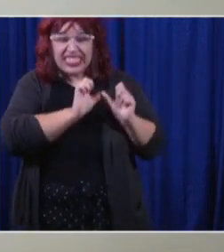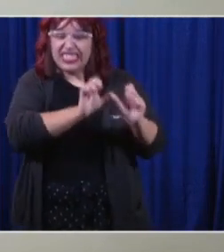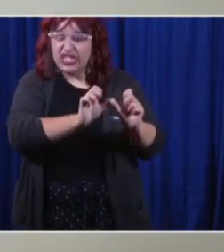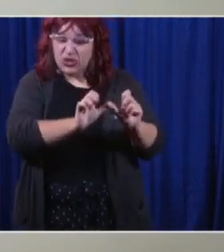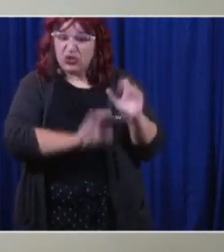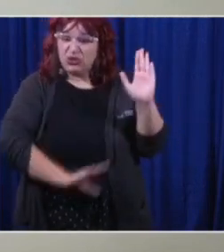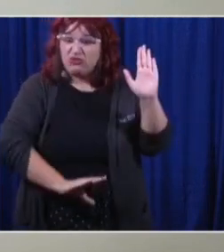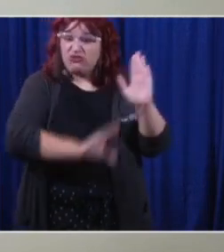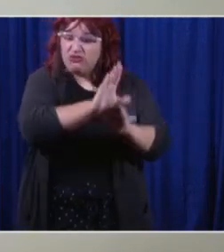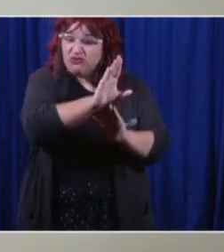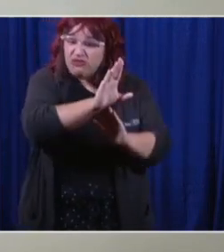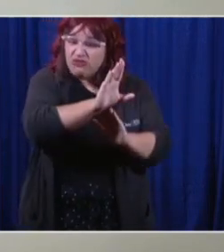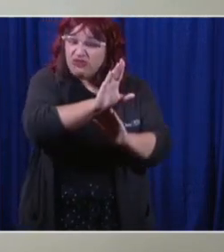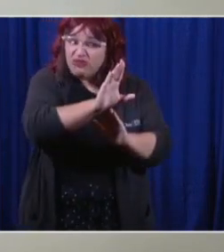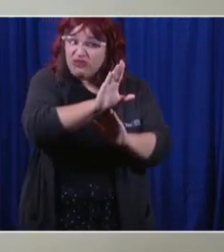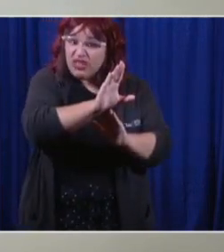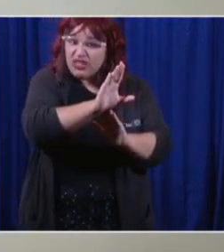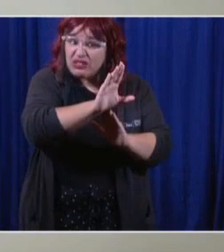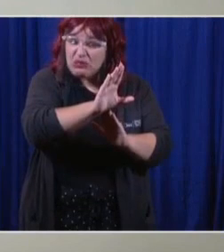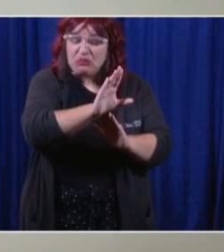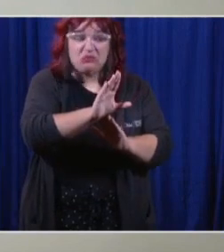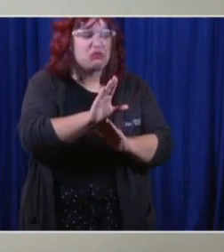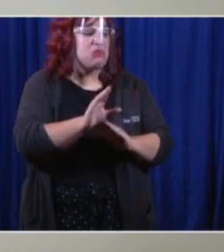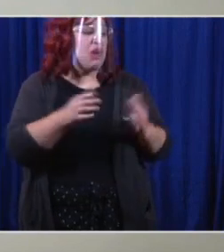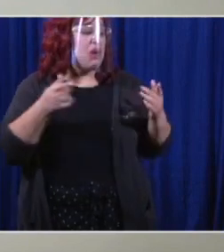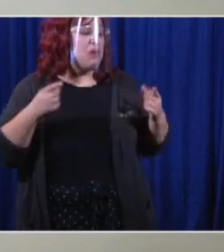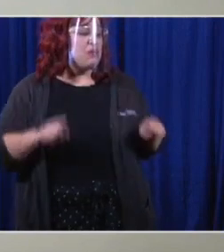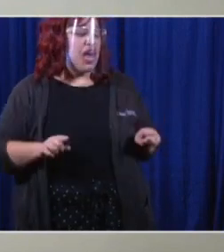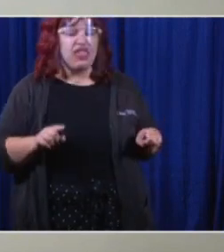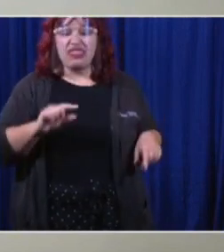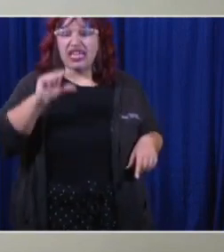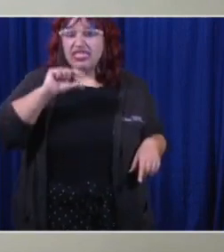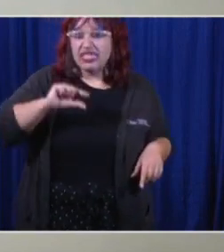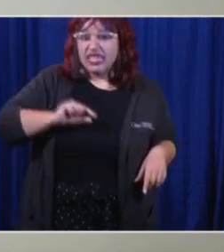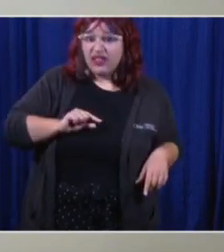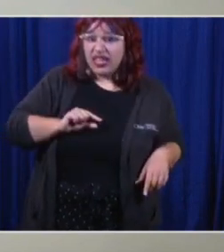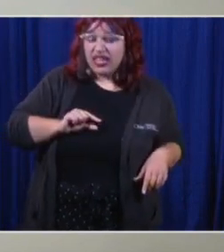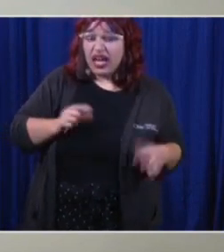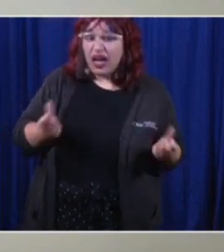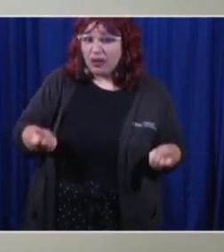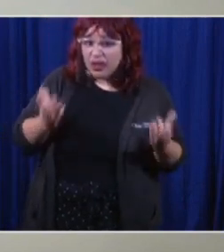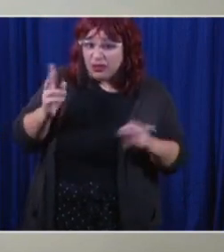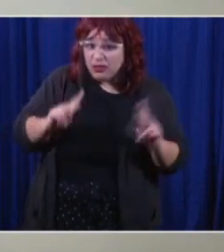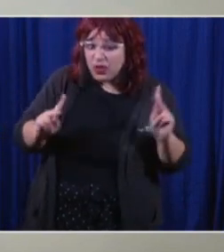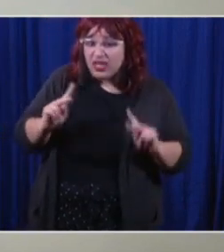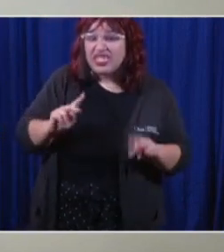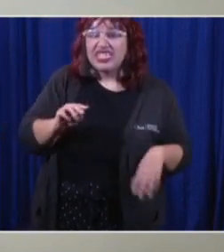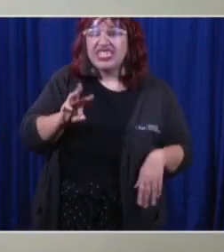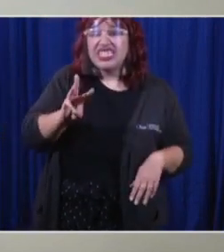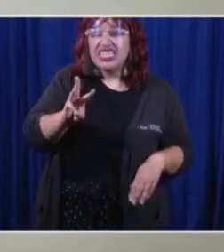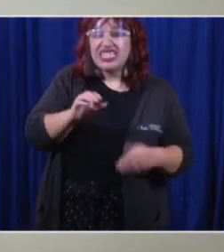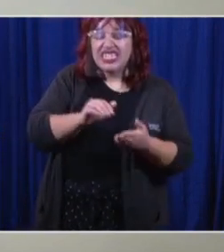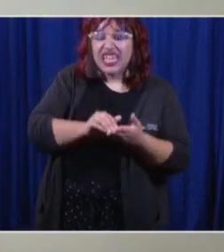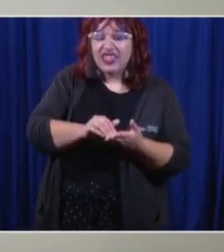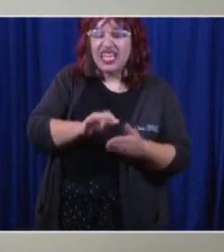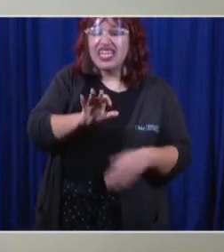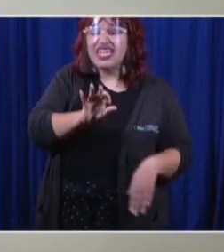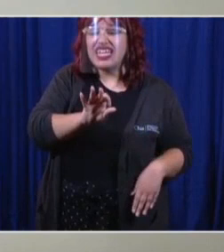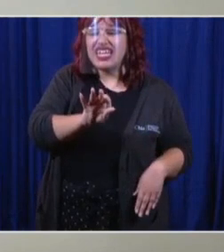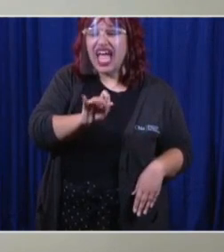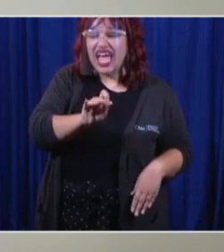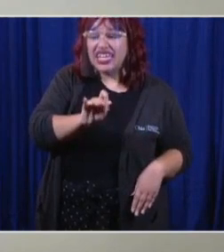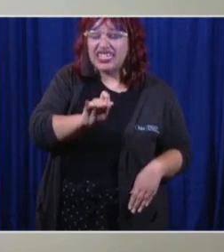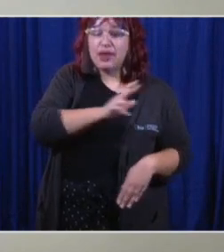weeks, by Thanksgiving, we'll have 690 patients and over 170 patients in